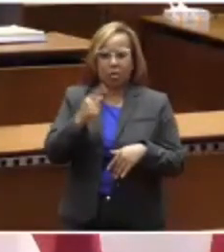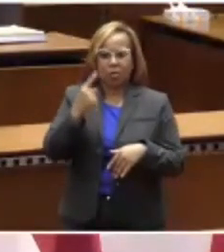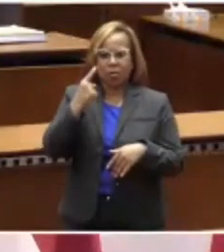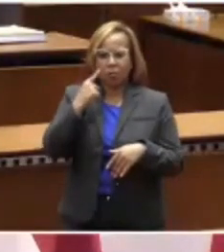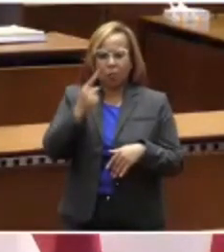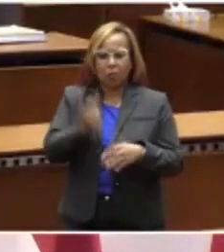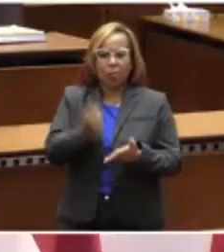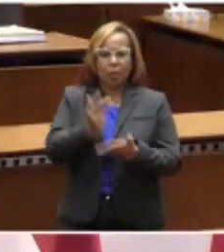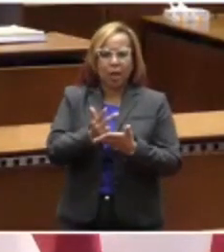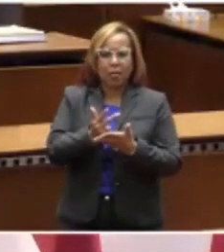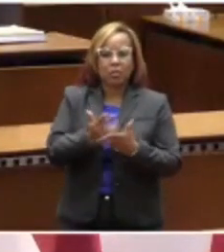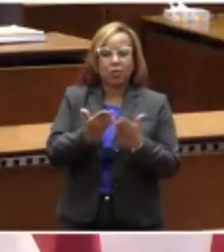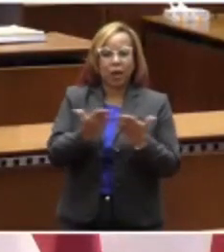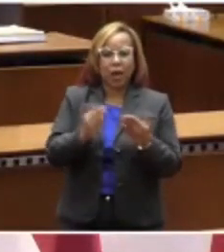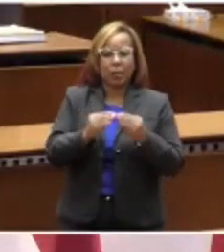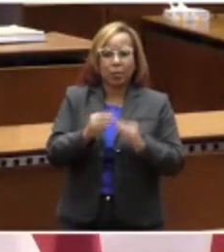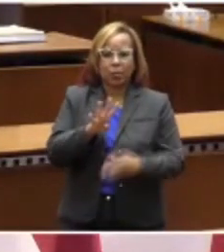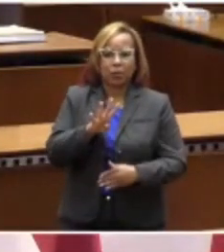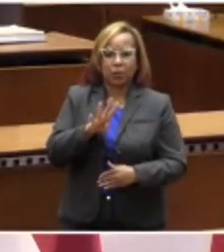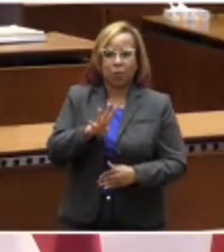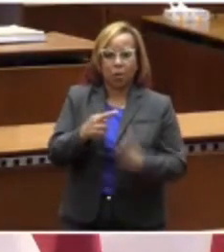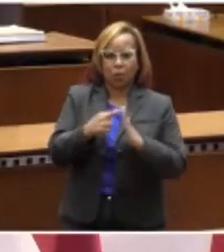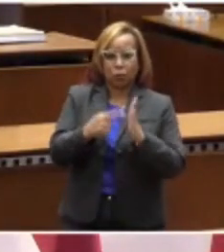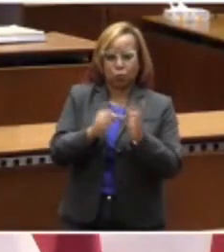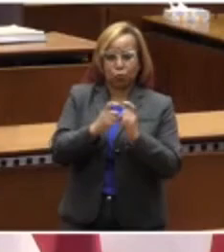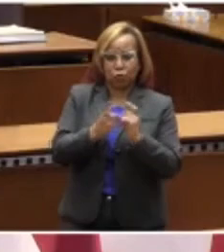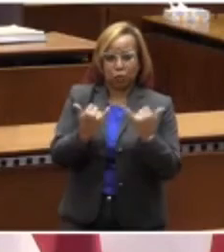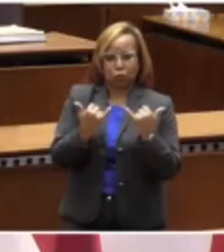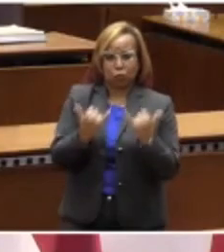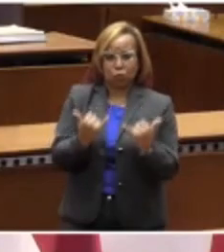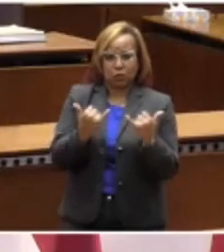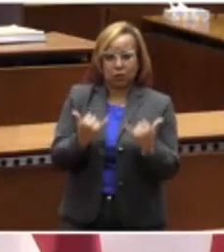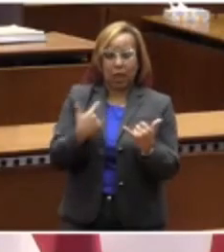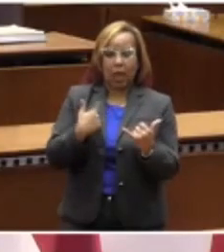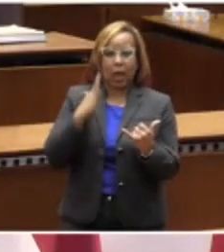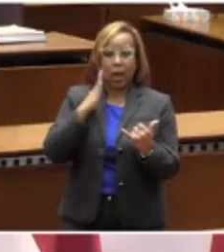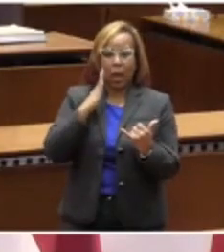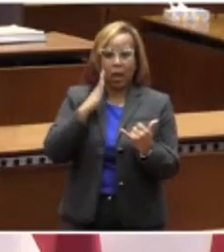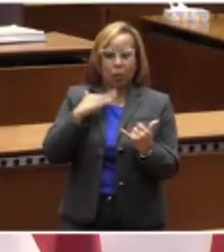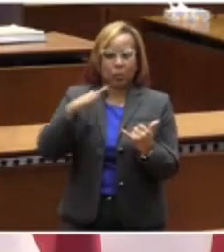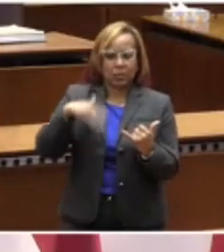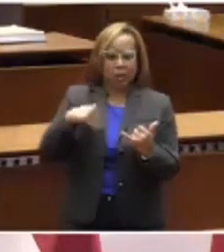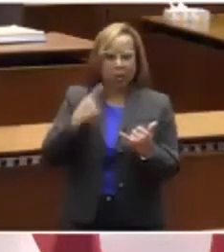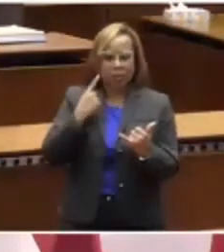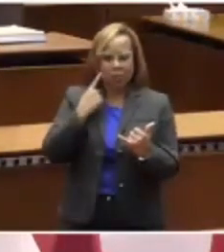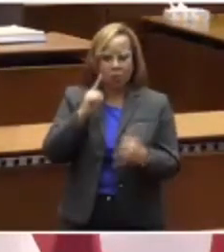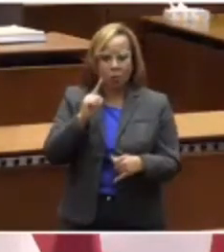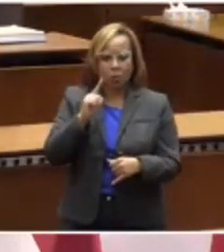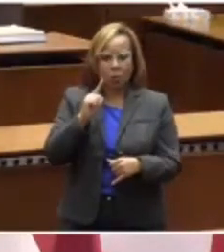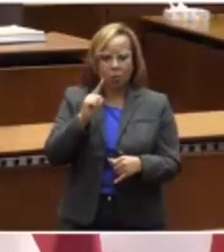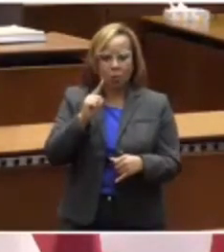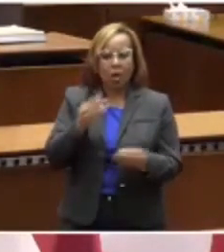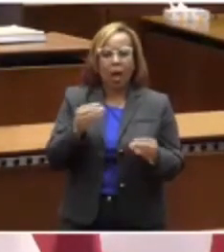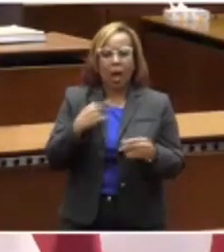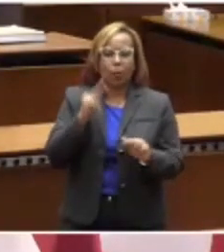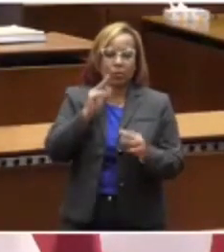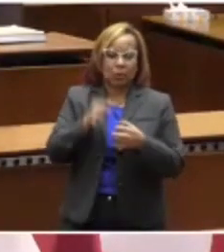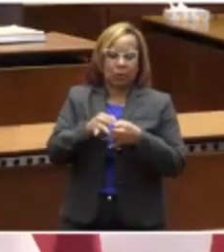of item number 4, the rules change today. I will wait for a more opportune